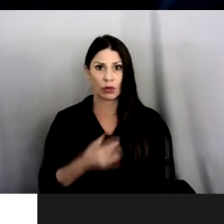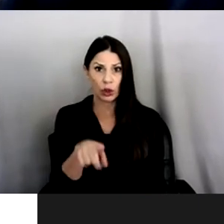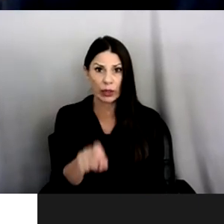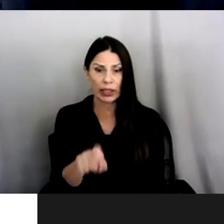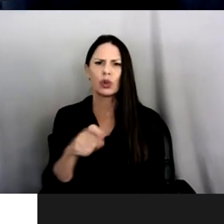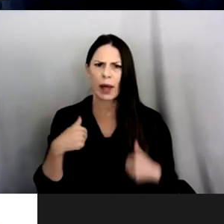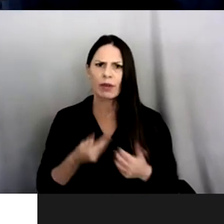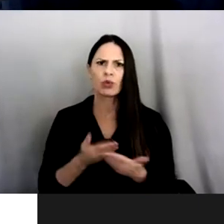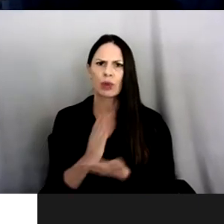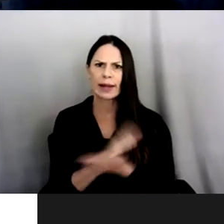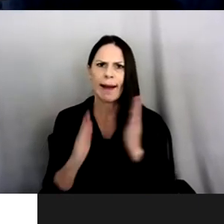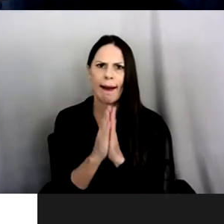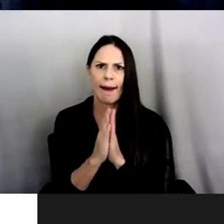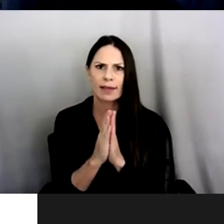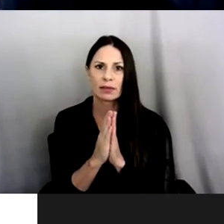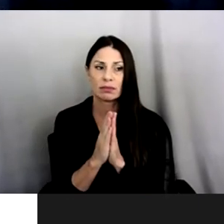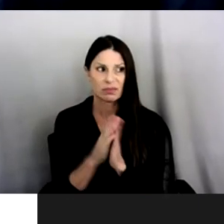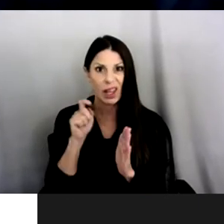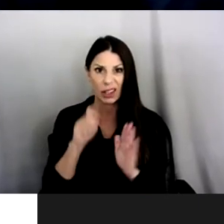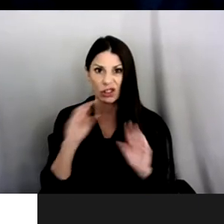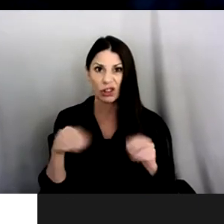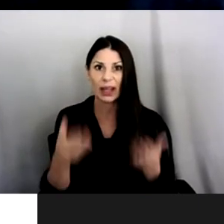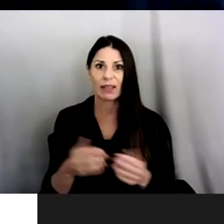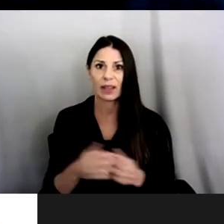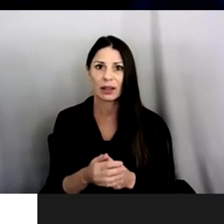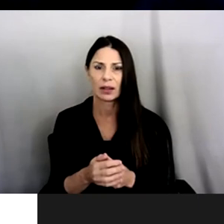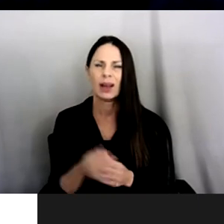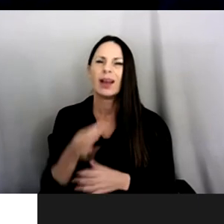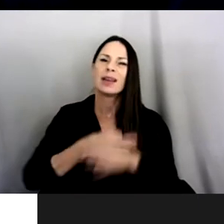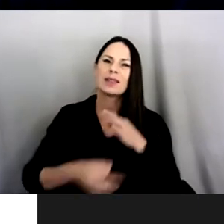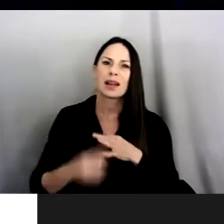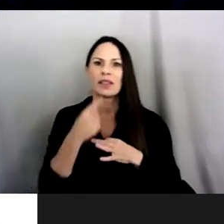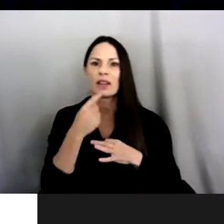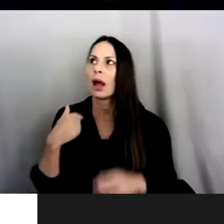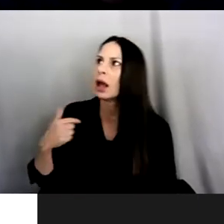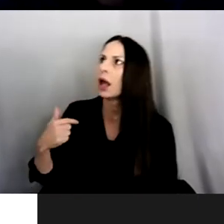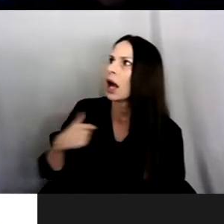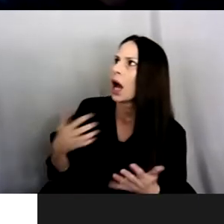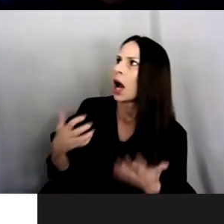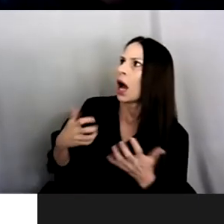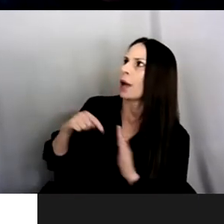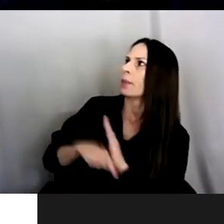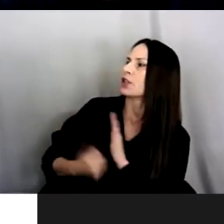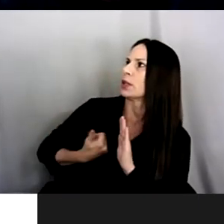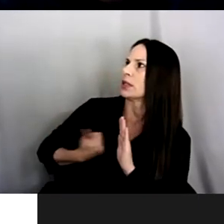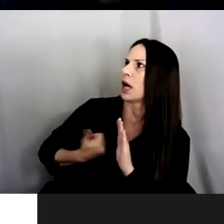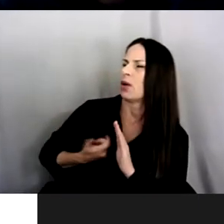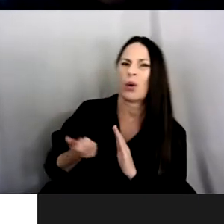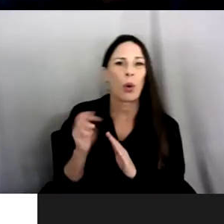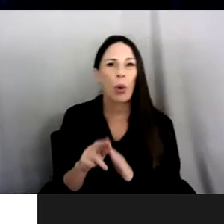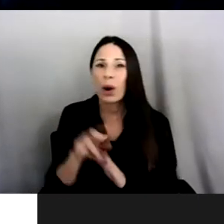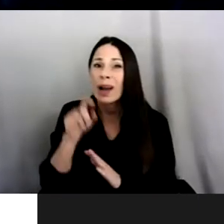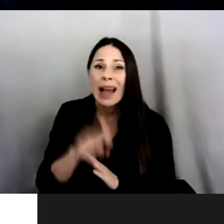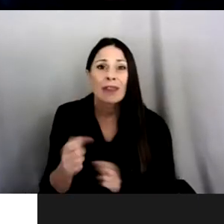and it should be given, right? Versus having to say you're suicidal, or having to wait till you're in such a